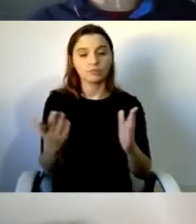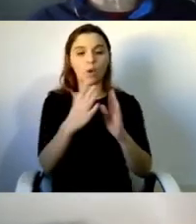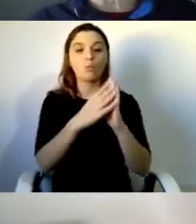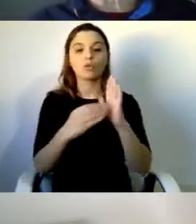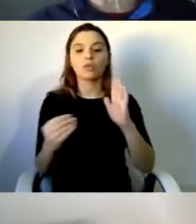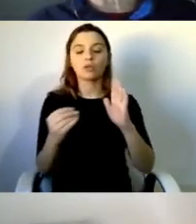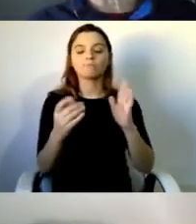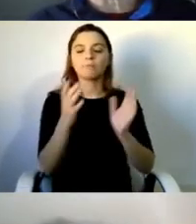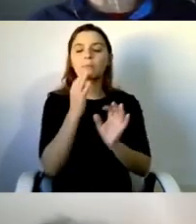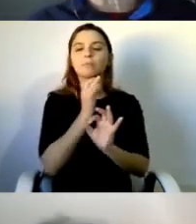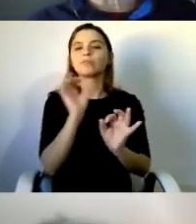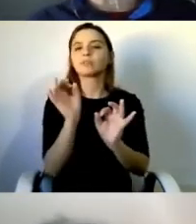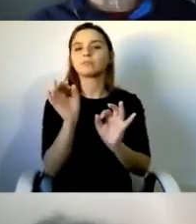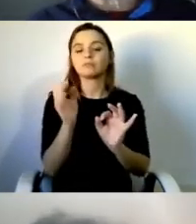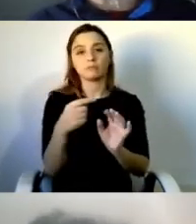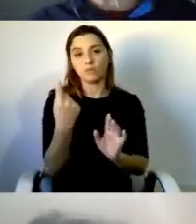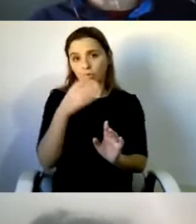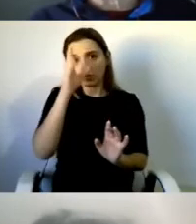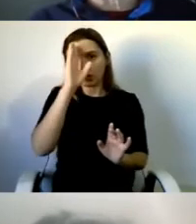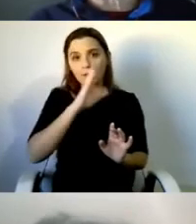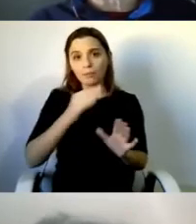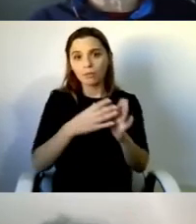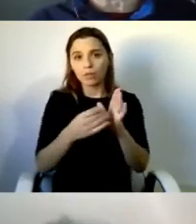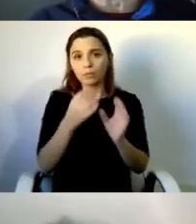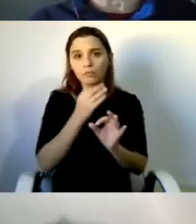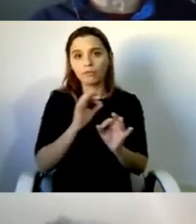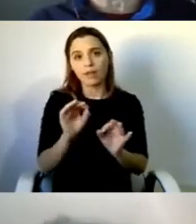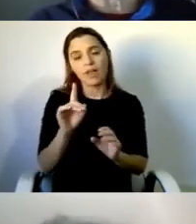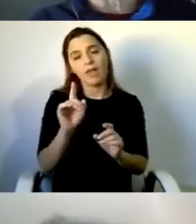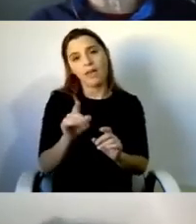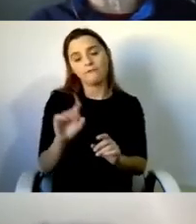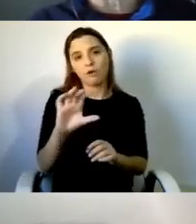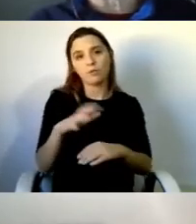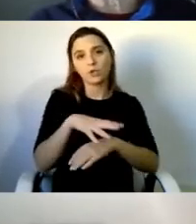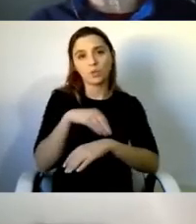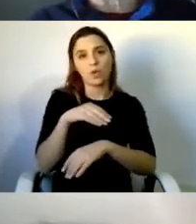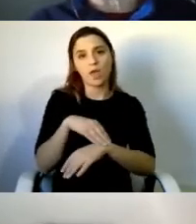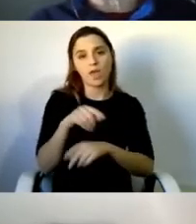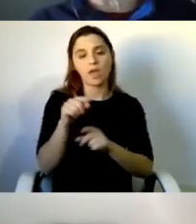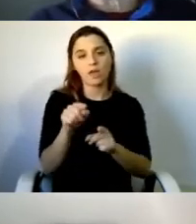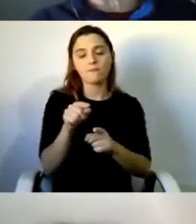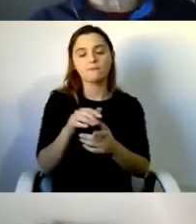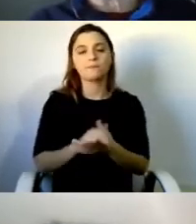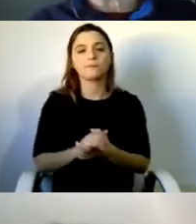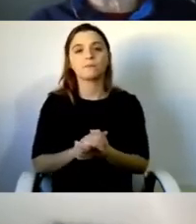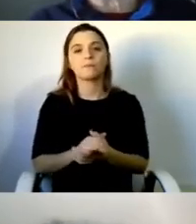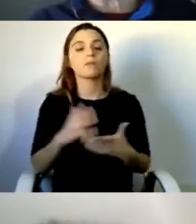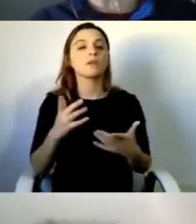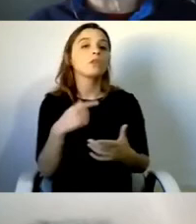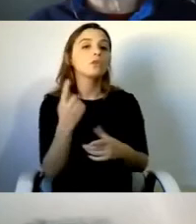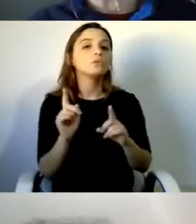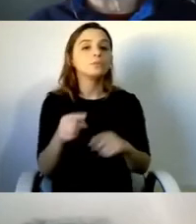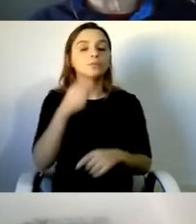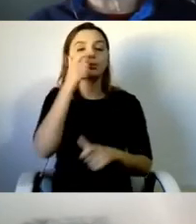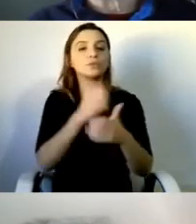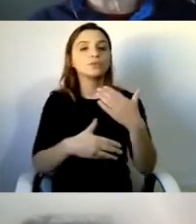standard. So we started it with 30 disabled people residing in